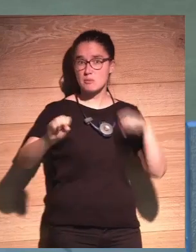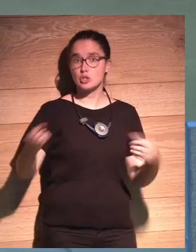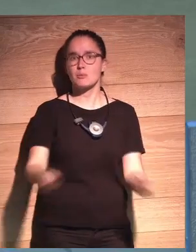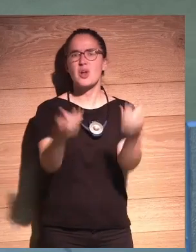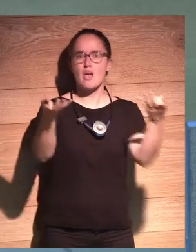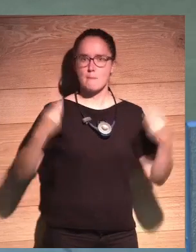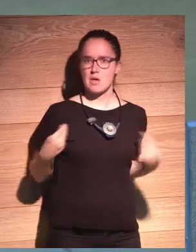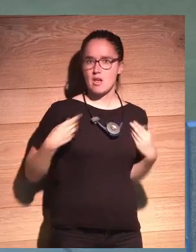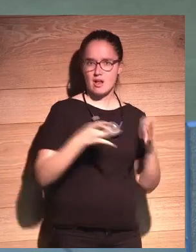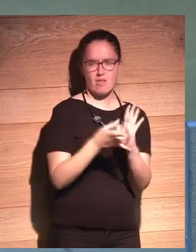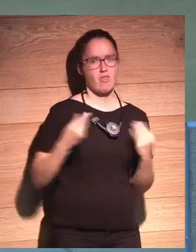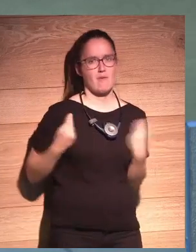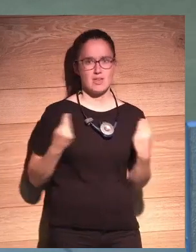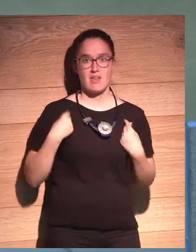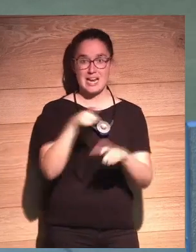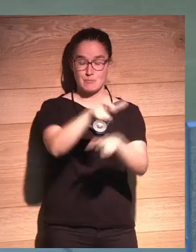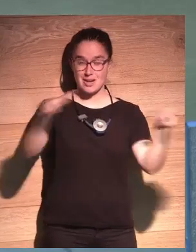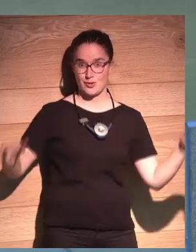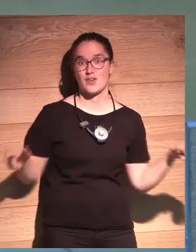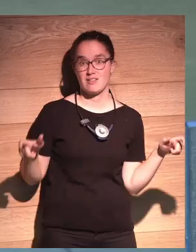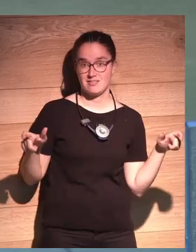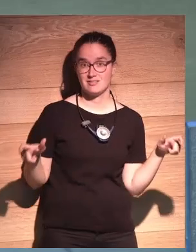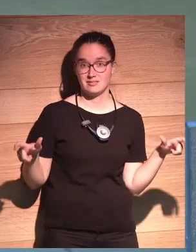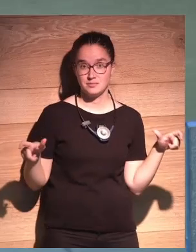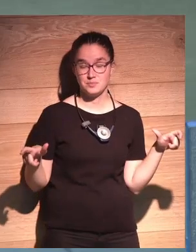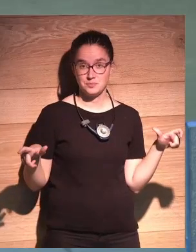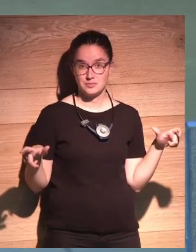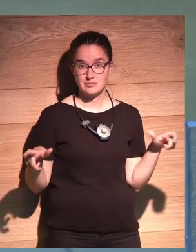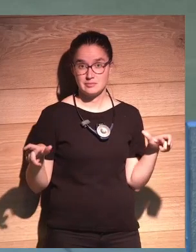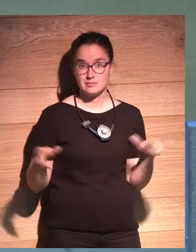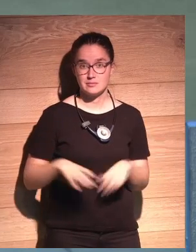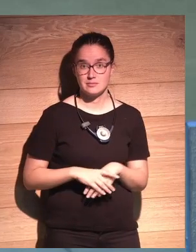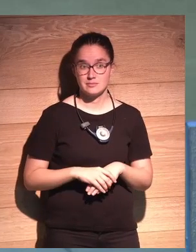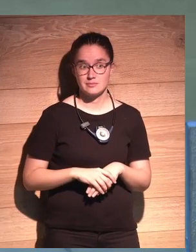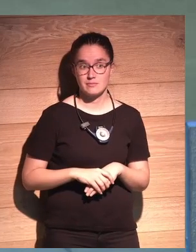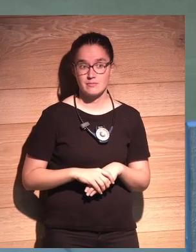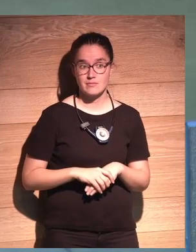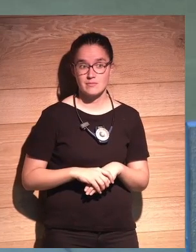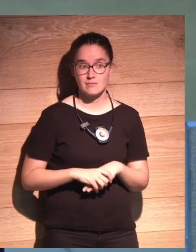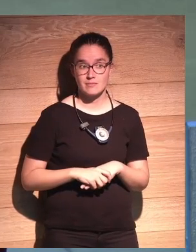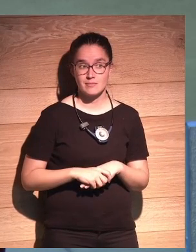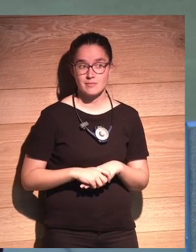to be able to change mindsets, to improve the quality of life of people.